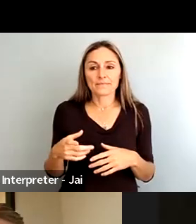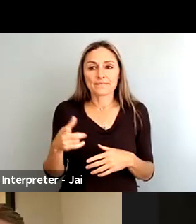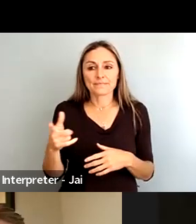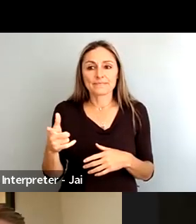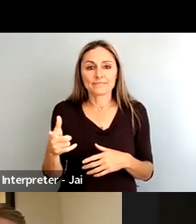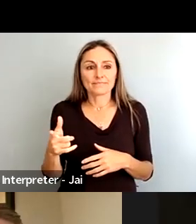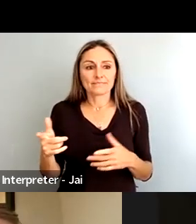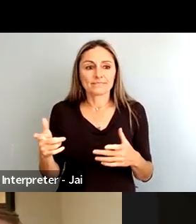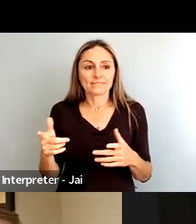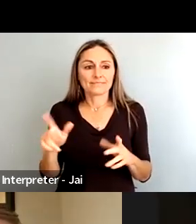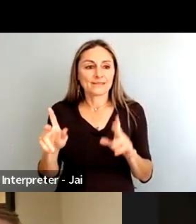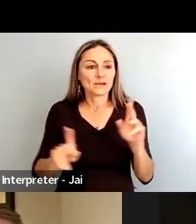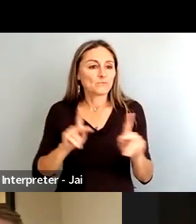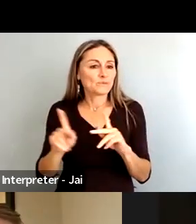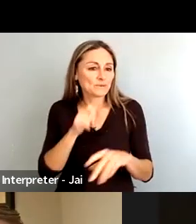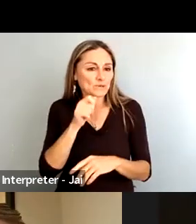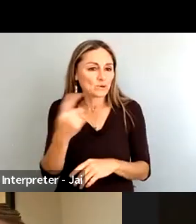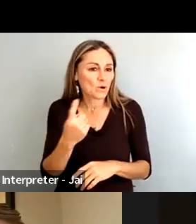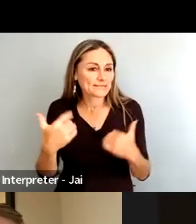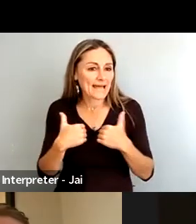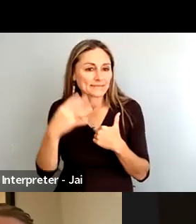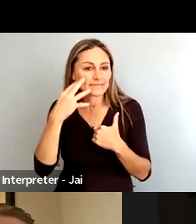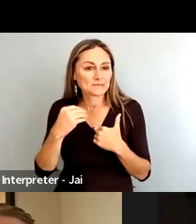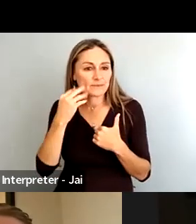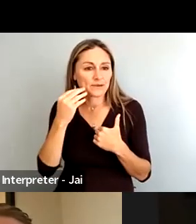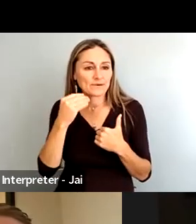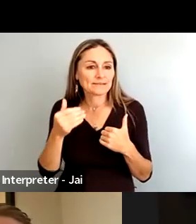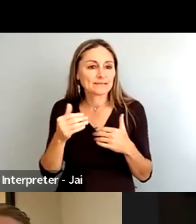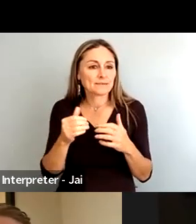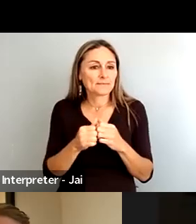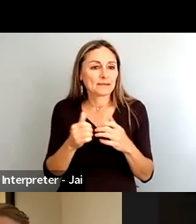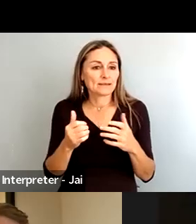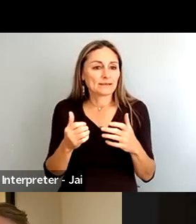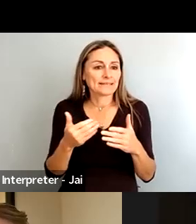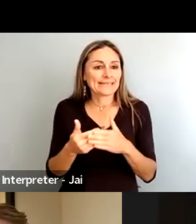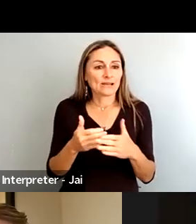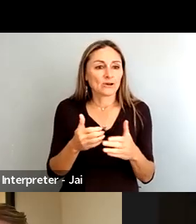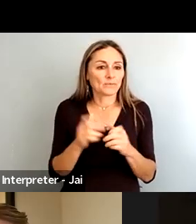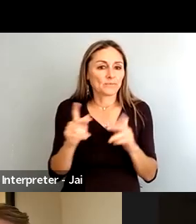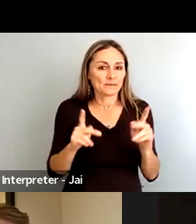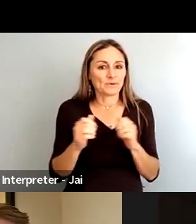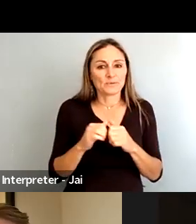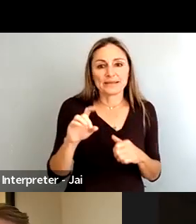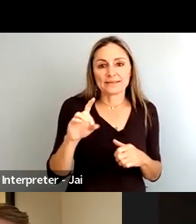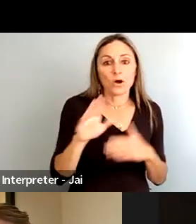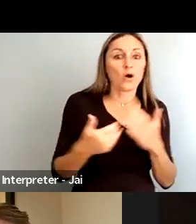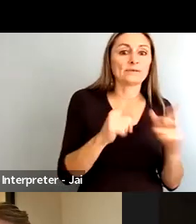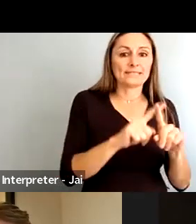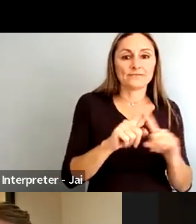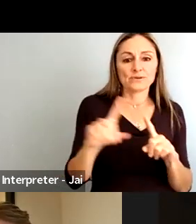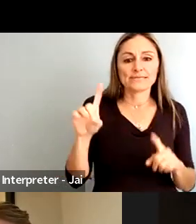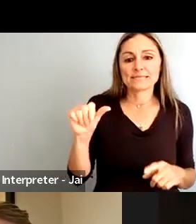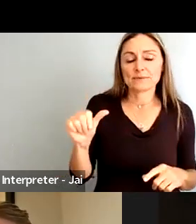people don't always have the experience of being around people with all different disabilities, and so I think it is important